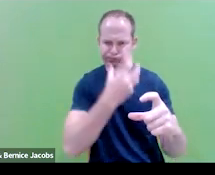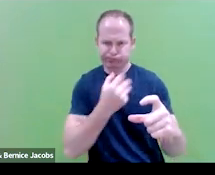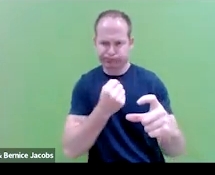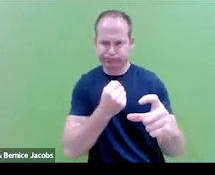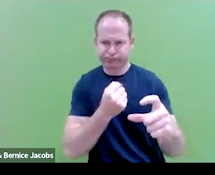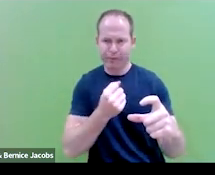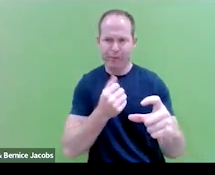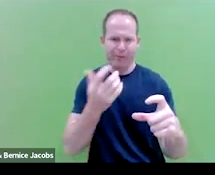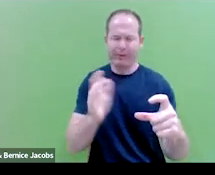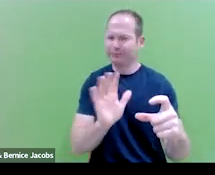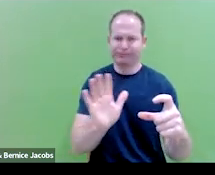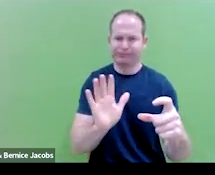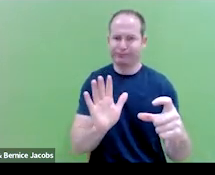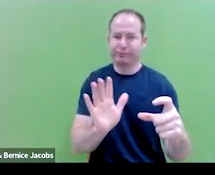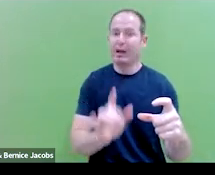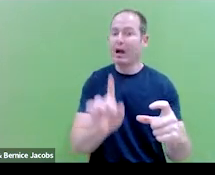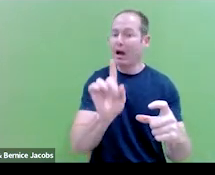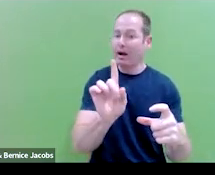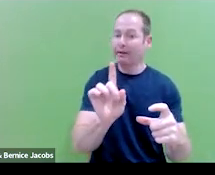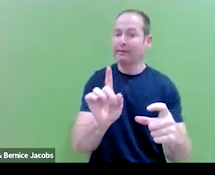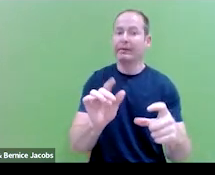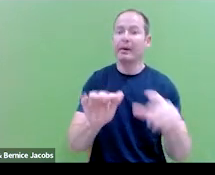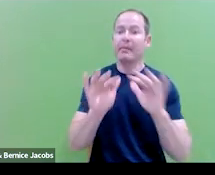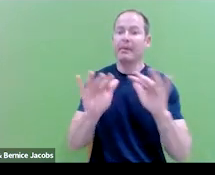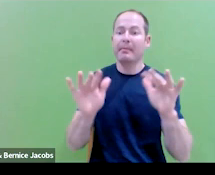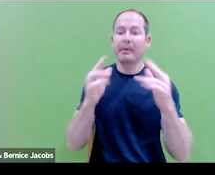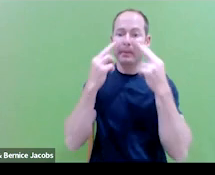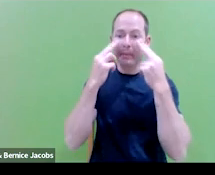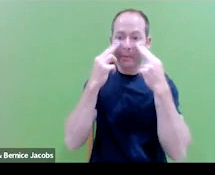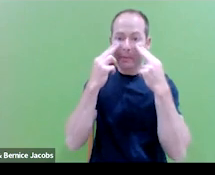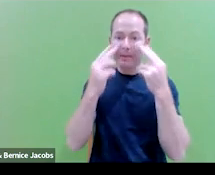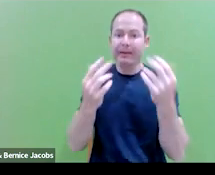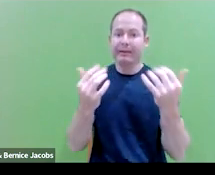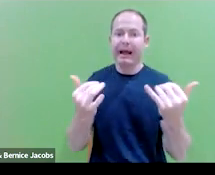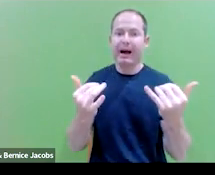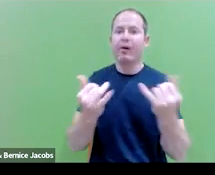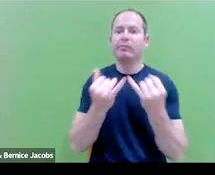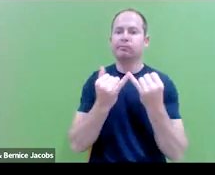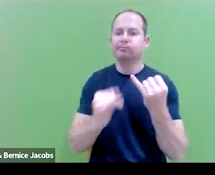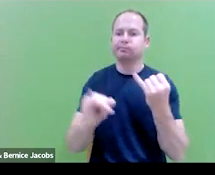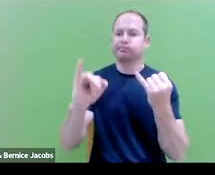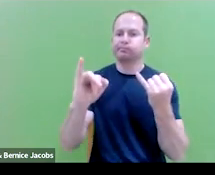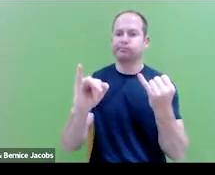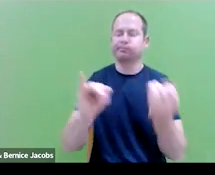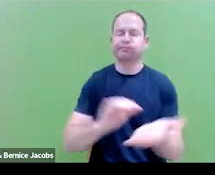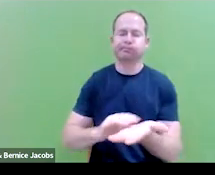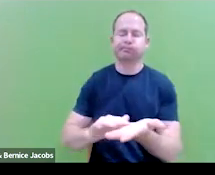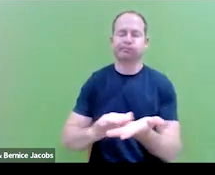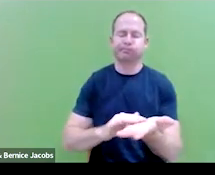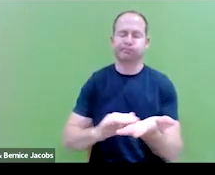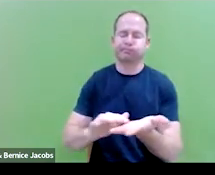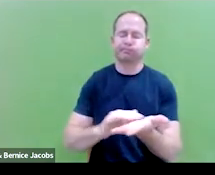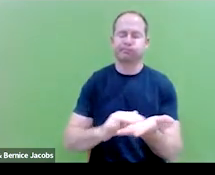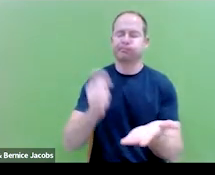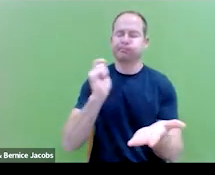visual impairments, all of a sudden, they have a level of independence that has previously not been afforded to them. So a